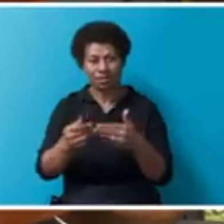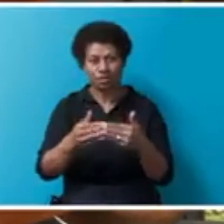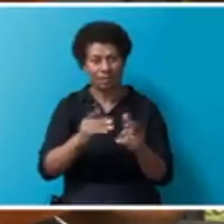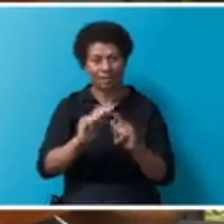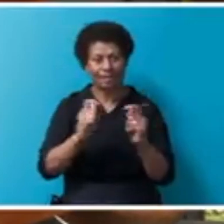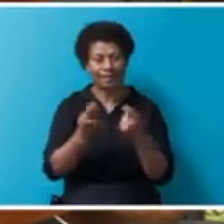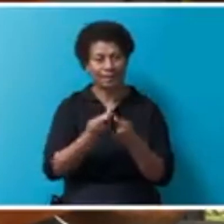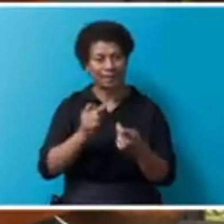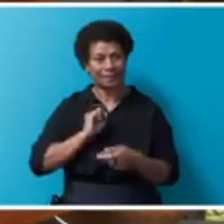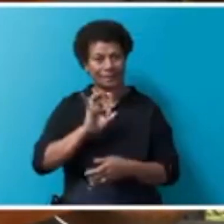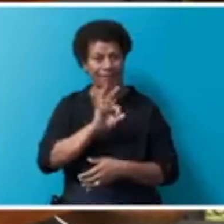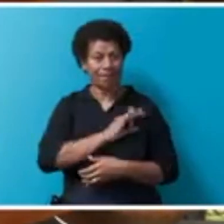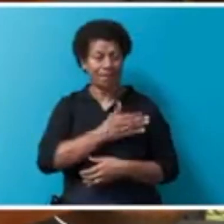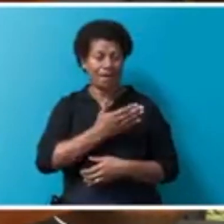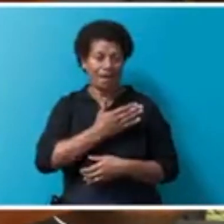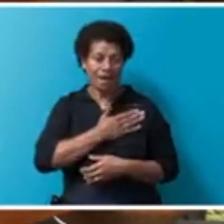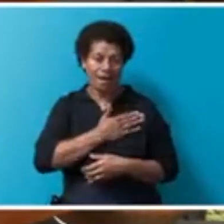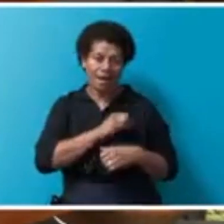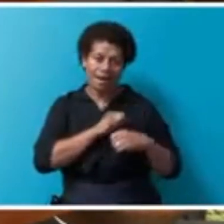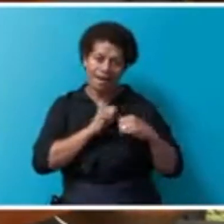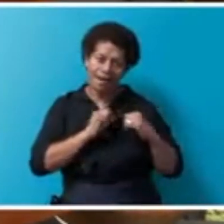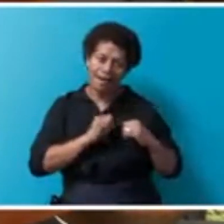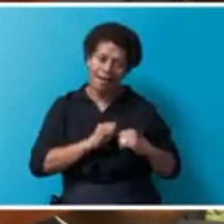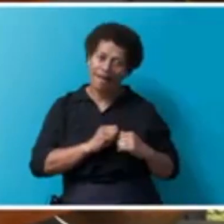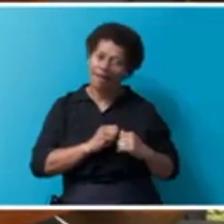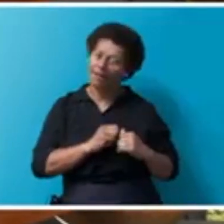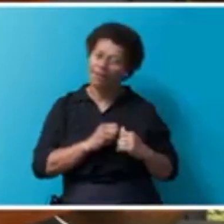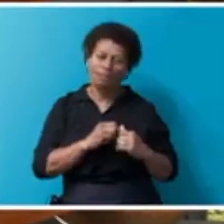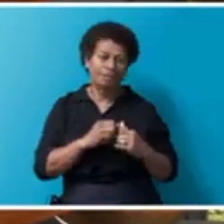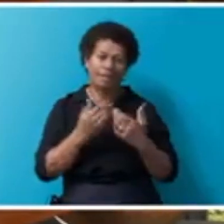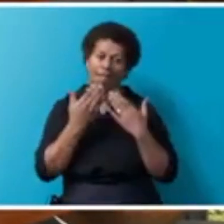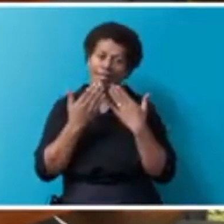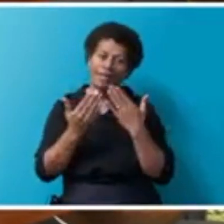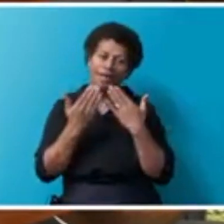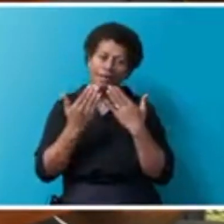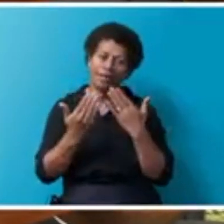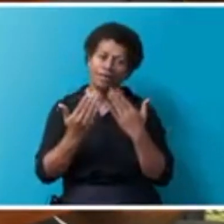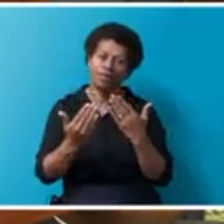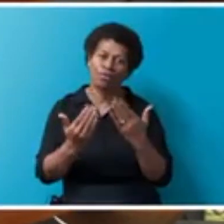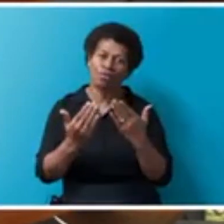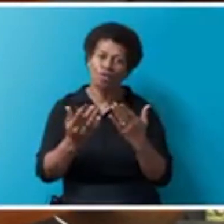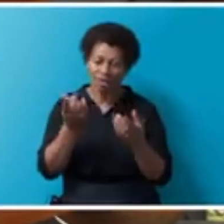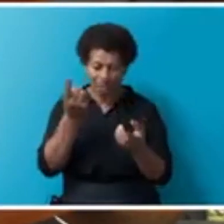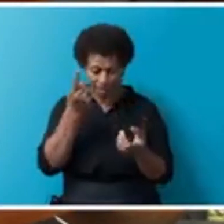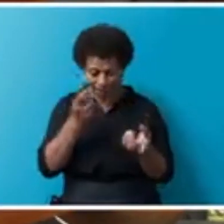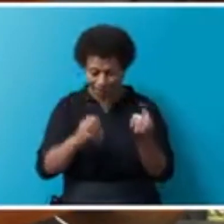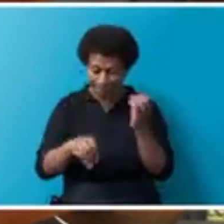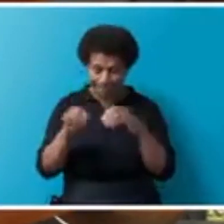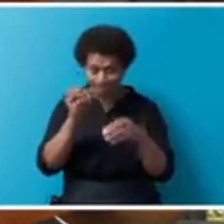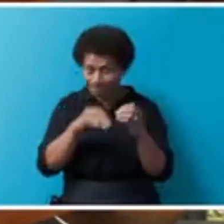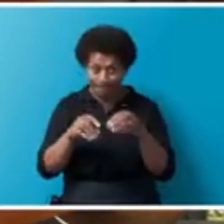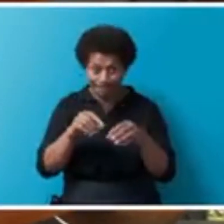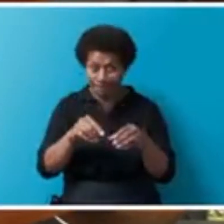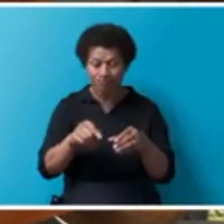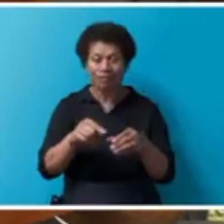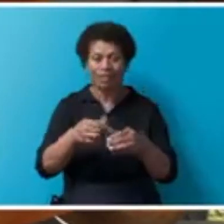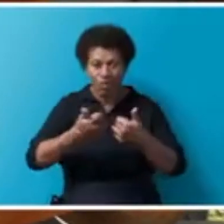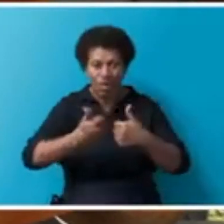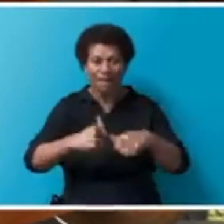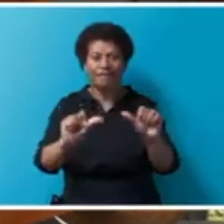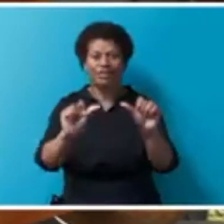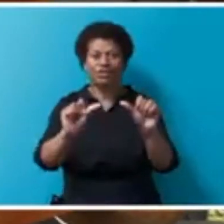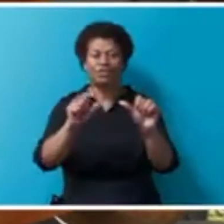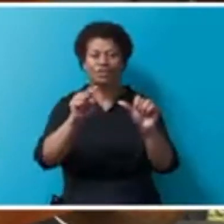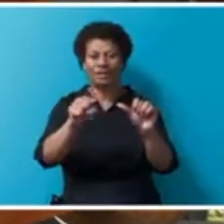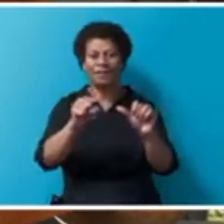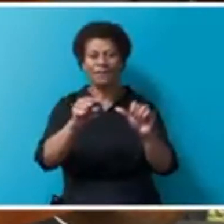staff, and my heartfelt gratitude to each of them for their contribution, which have played a pivotal role in achieving this remarkable